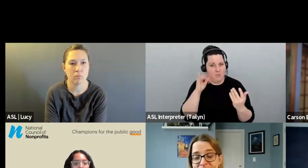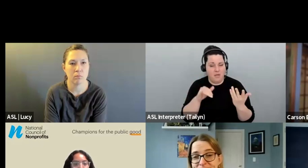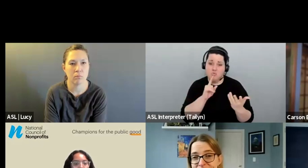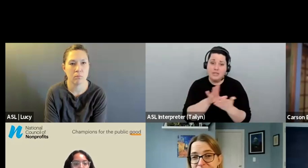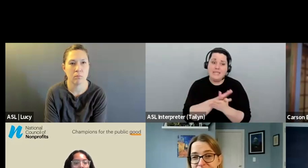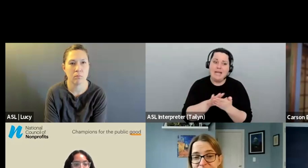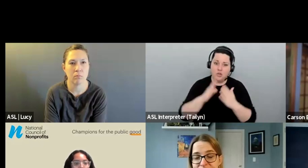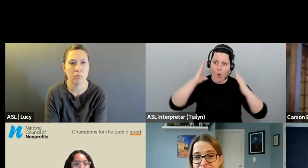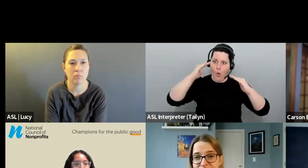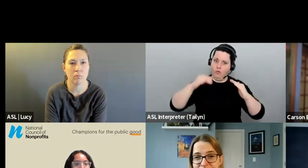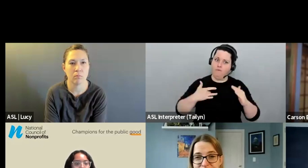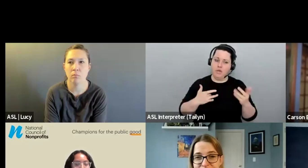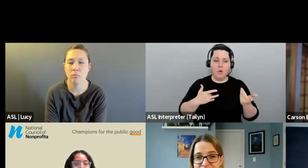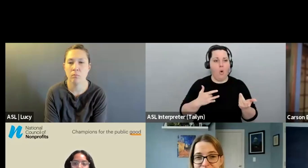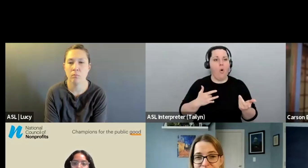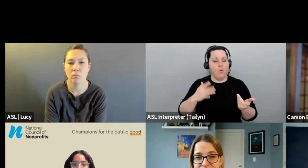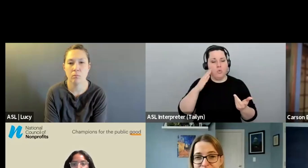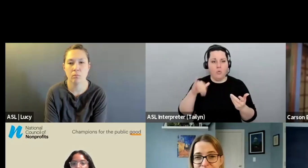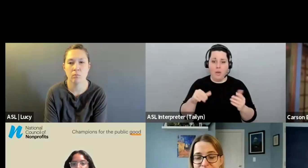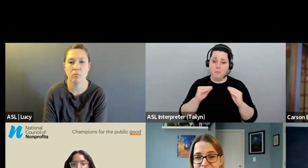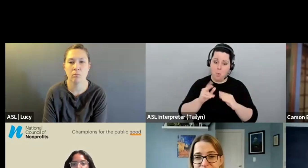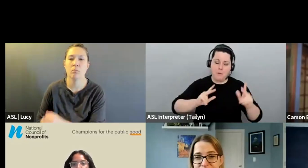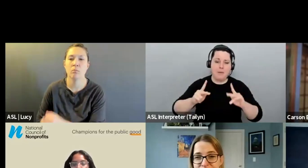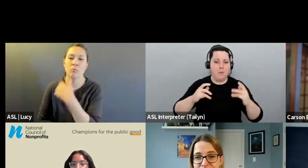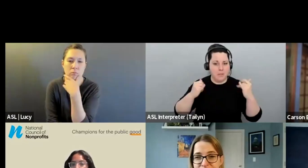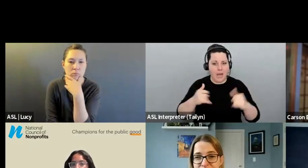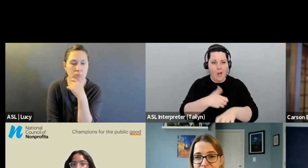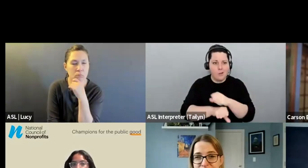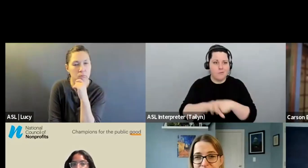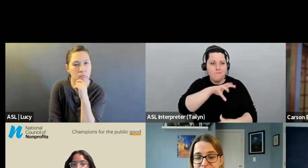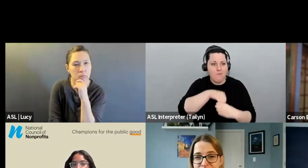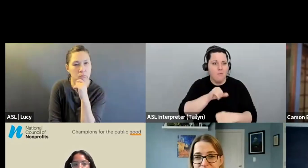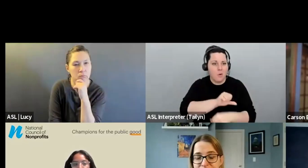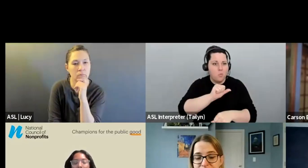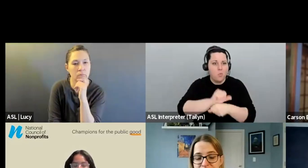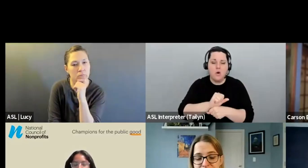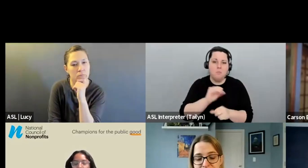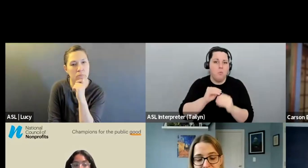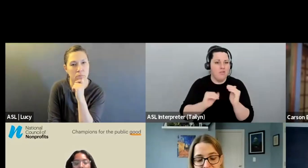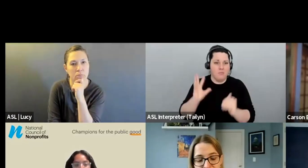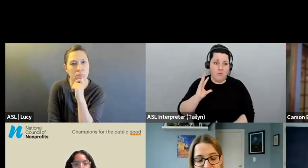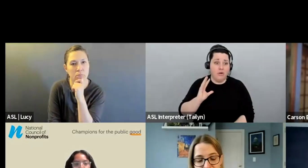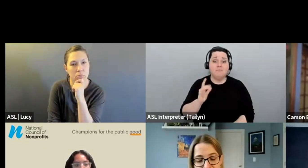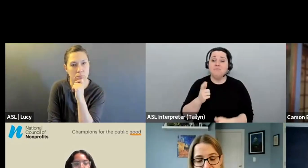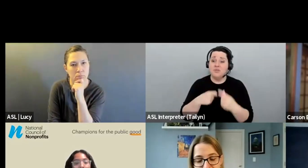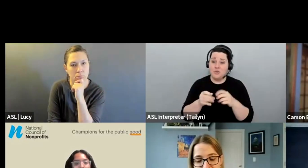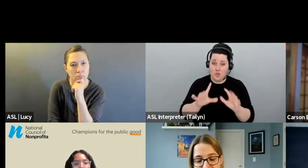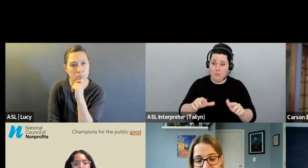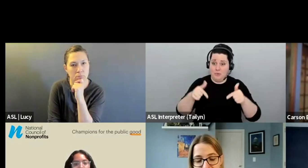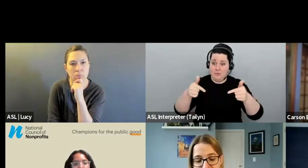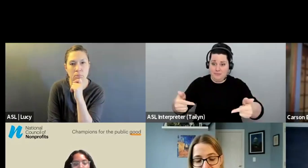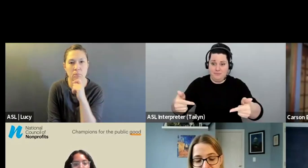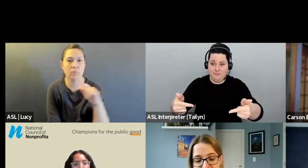nice, hopeful note to know that there are more people in this work right now than there ever have been. Thank you, Carson. And